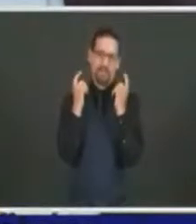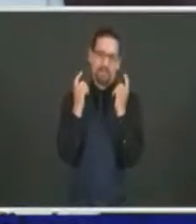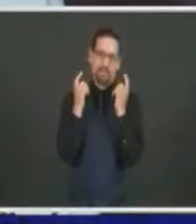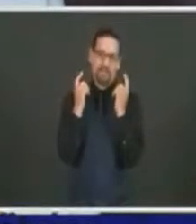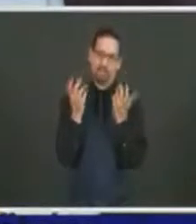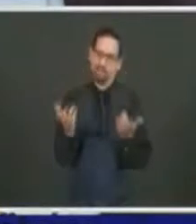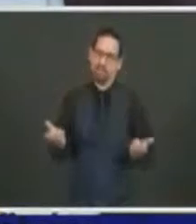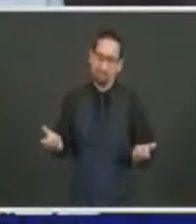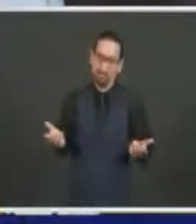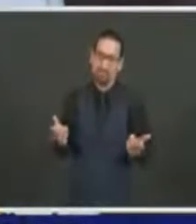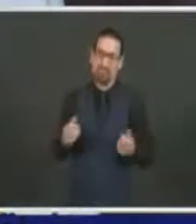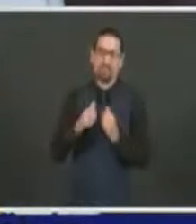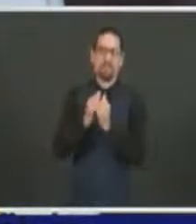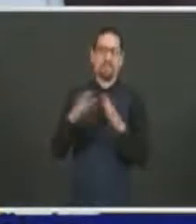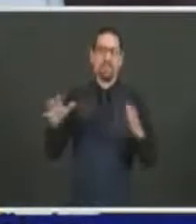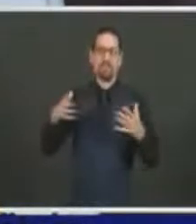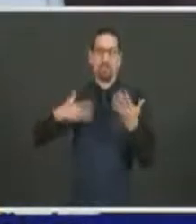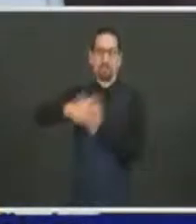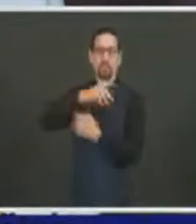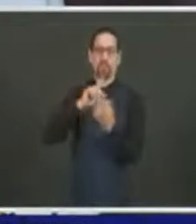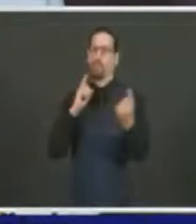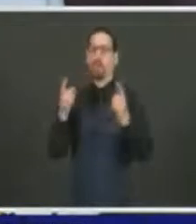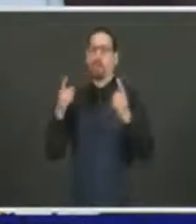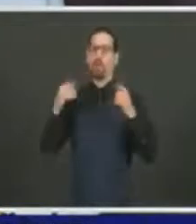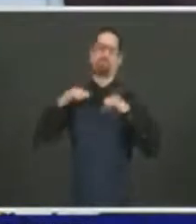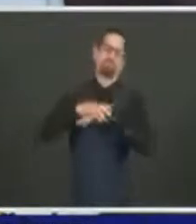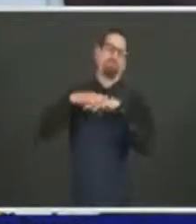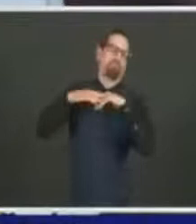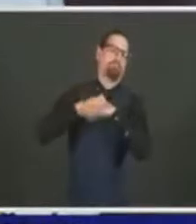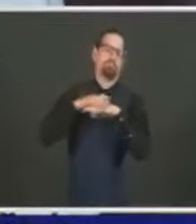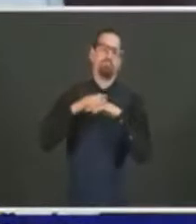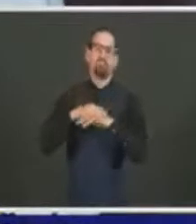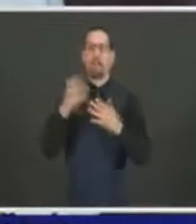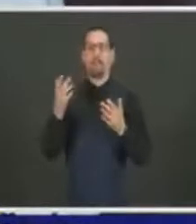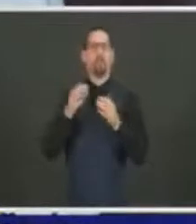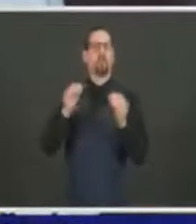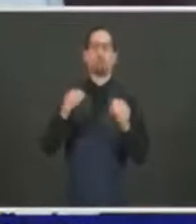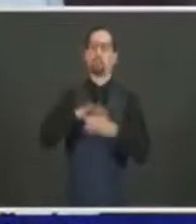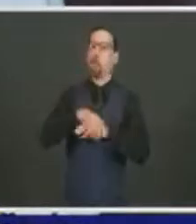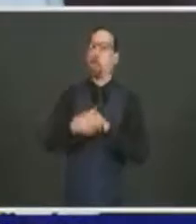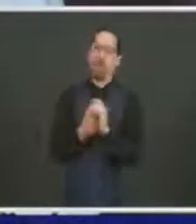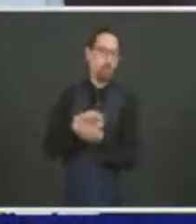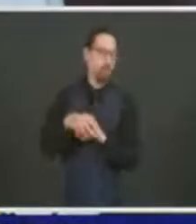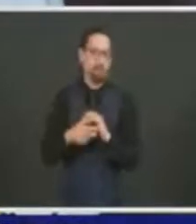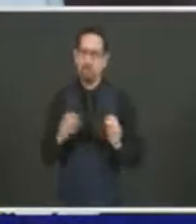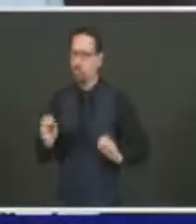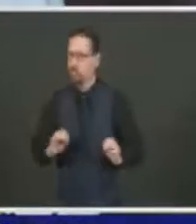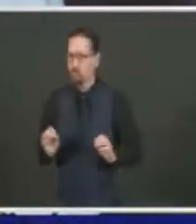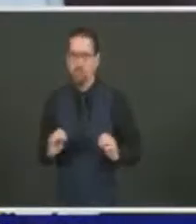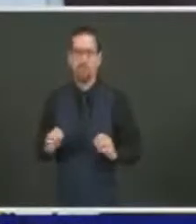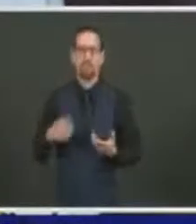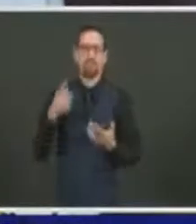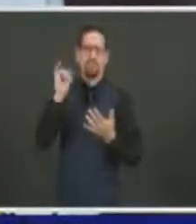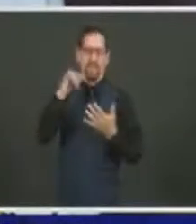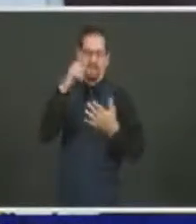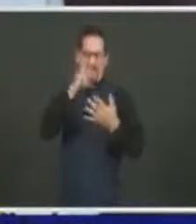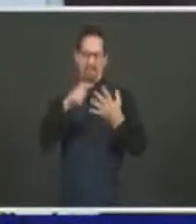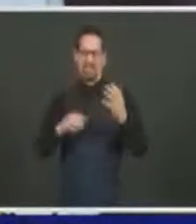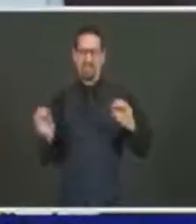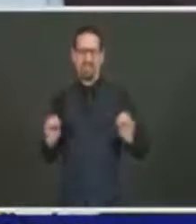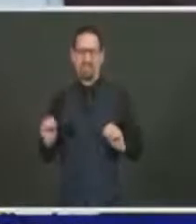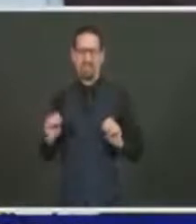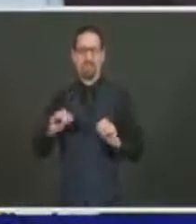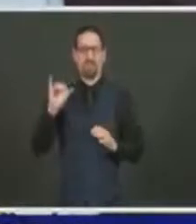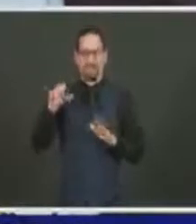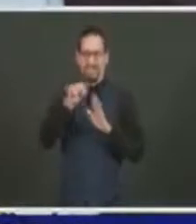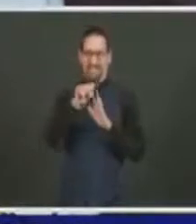frequently. The consequences that those states have seen are spikes in cases. Many